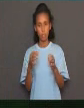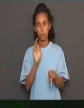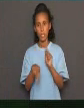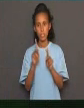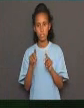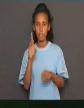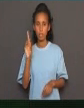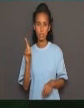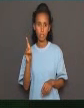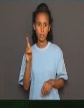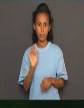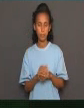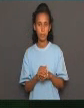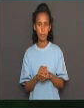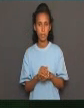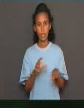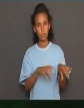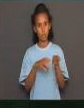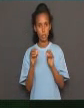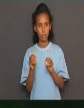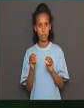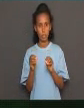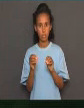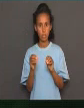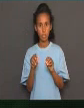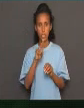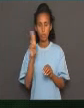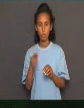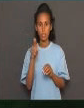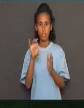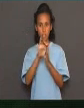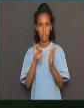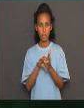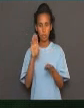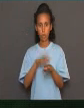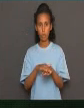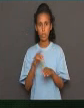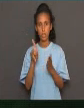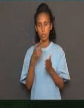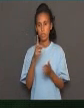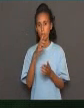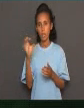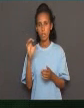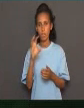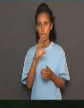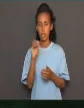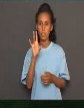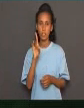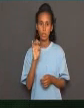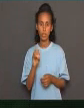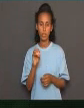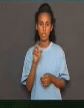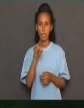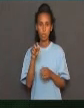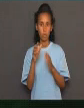population density. Students, using the chart on page 170 of